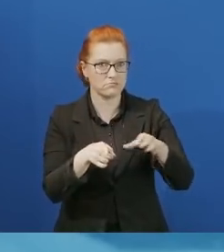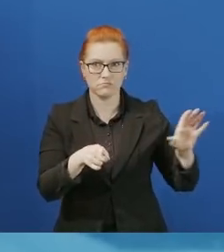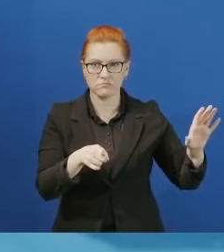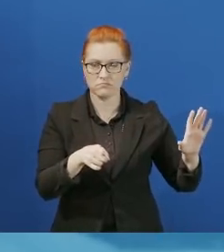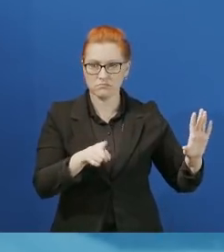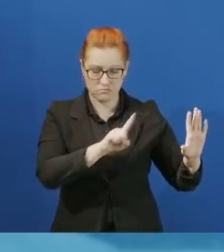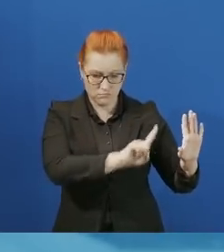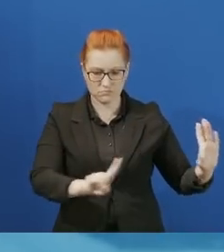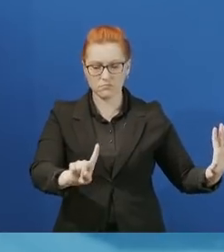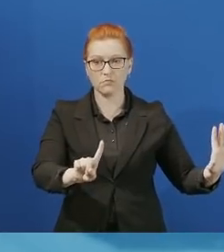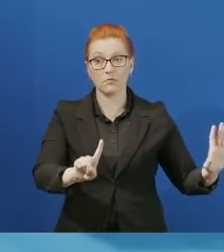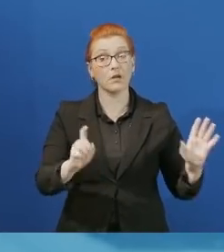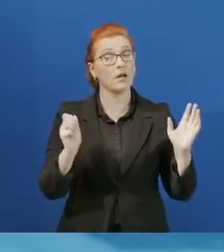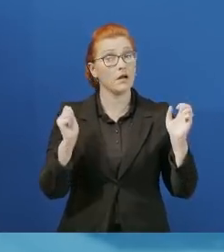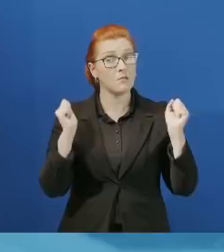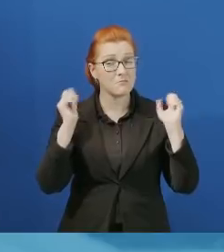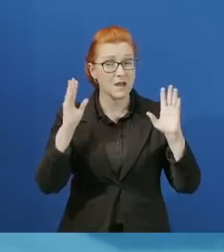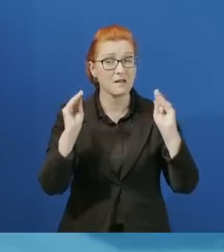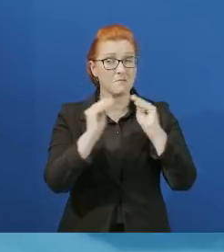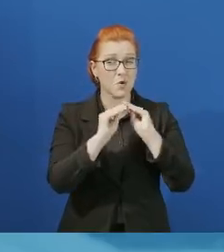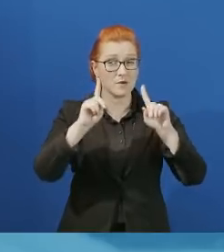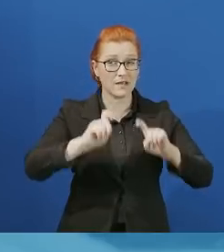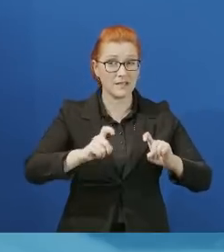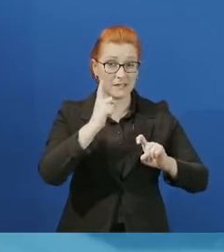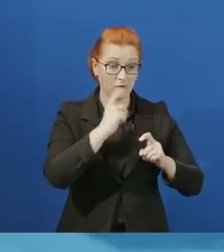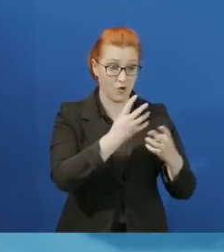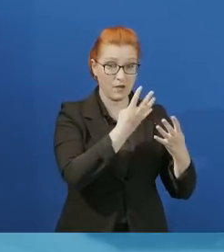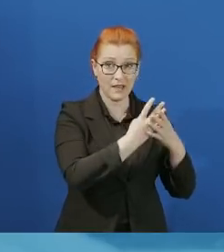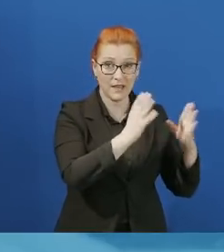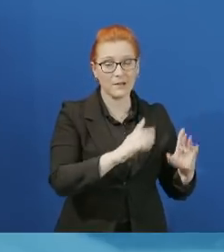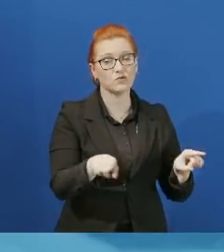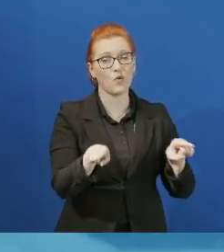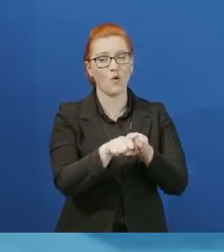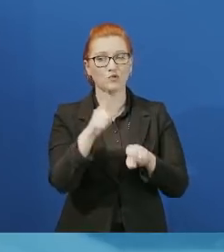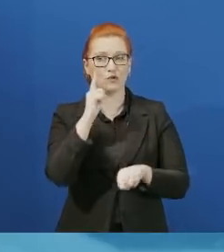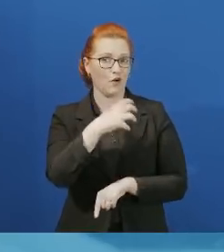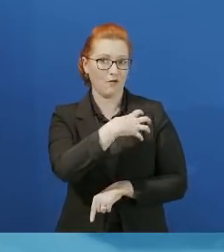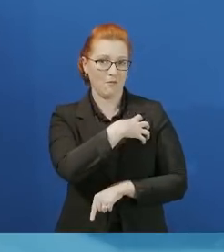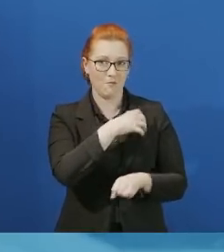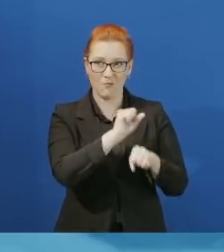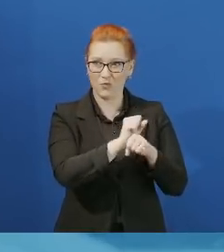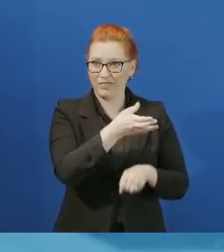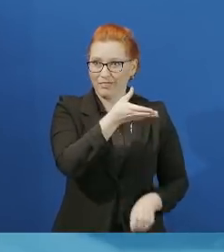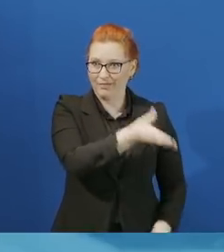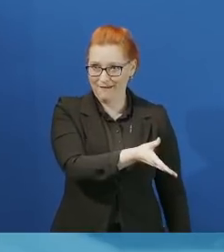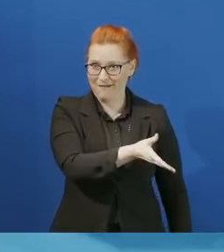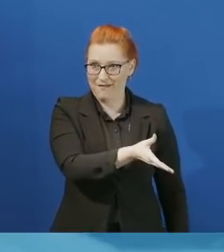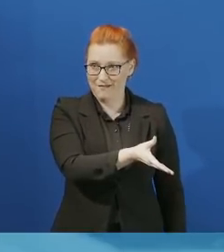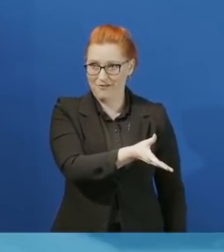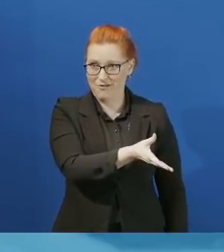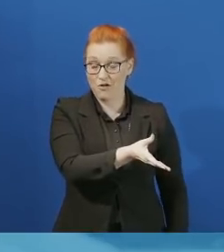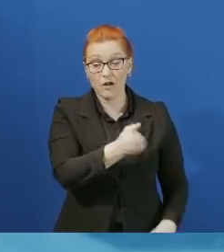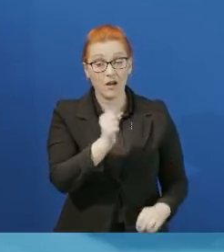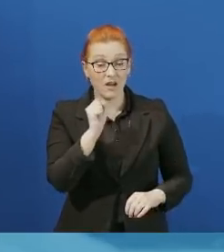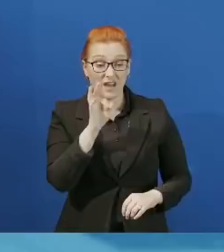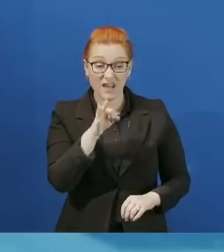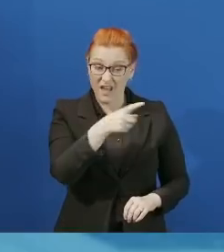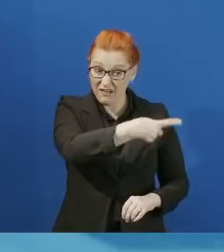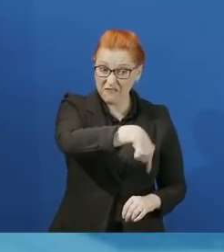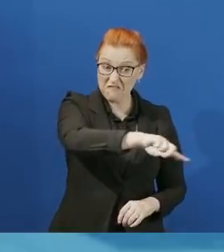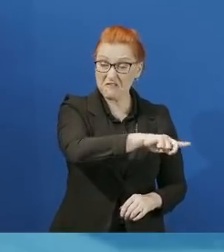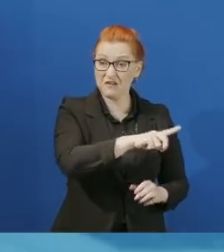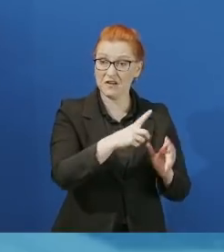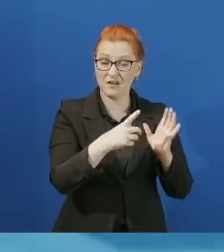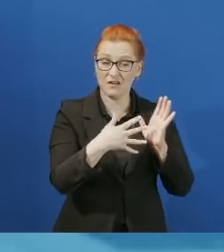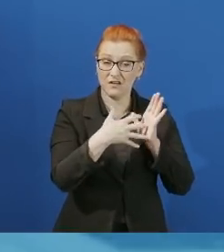that's going on, not only for the inmates, but for the correctional officers. And if they are in the vulnerable category or not,